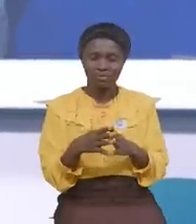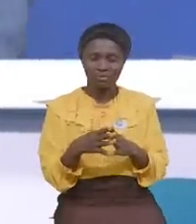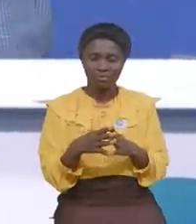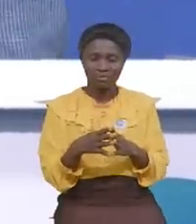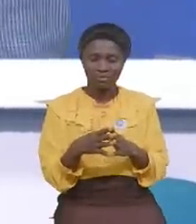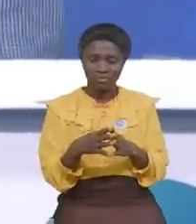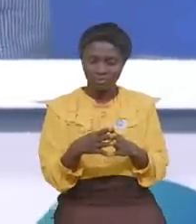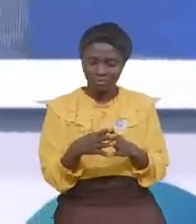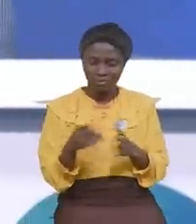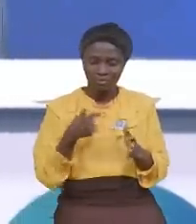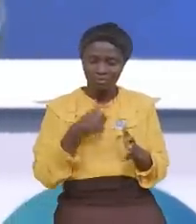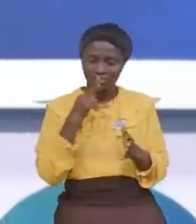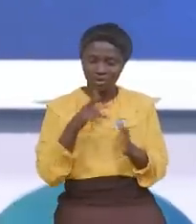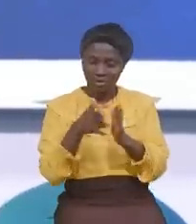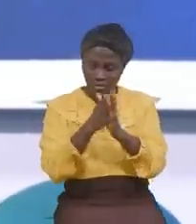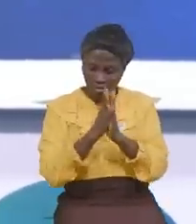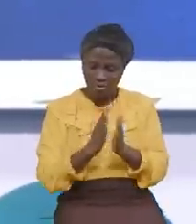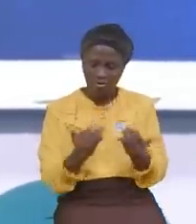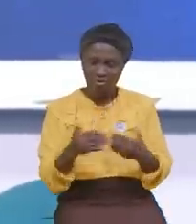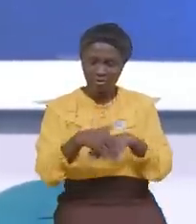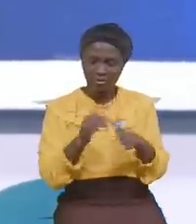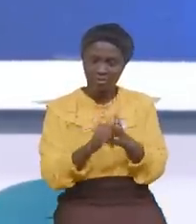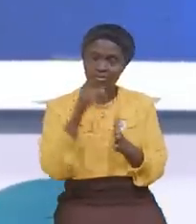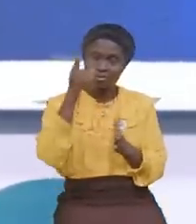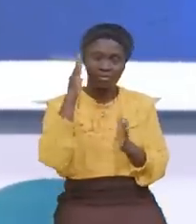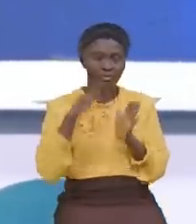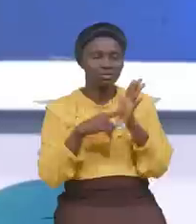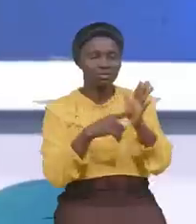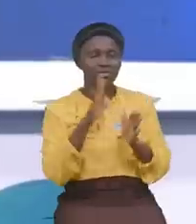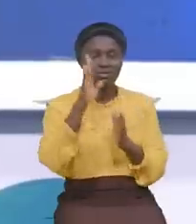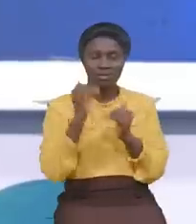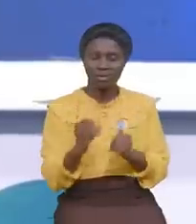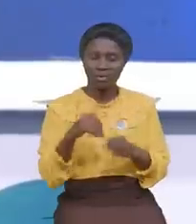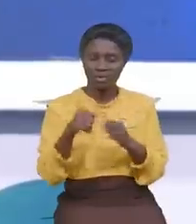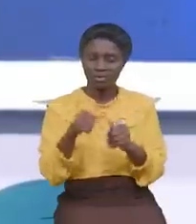we're asking tonight, Lord, that you manifest your power in every life,